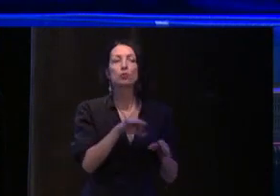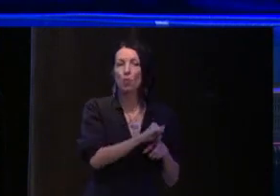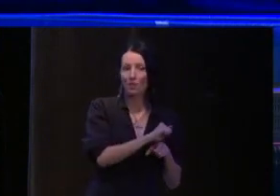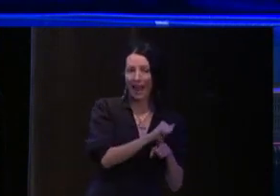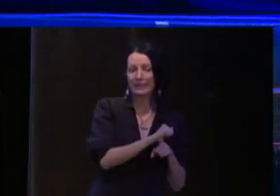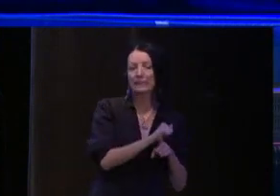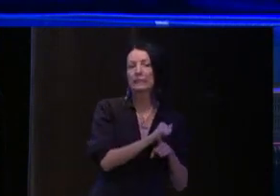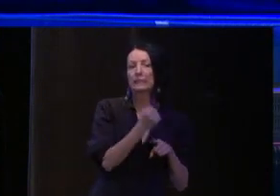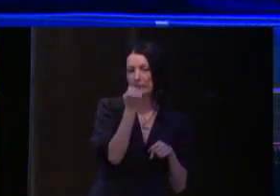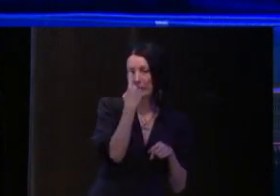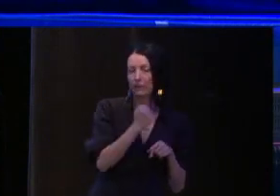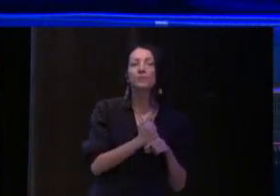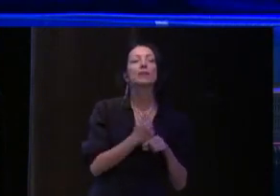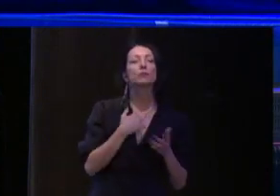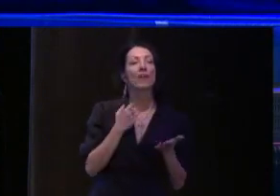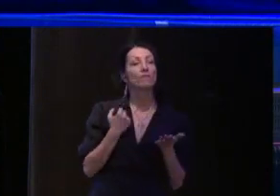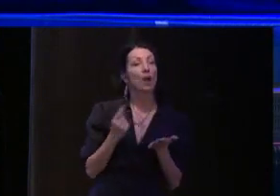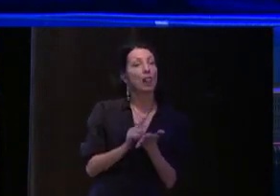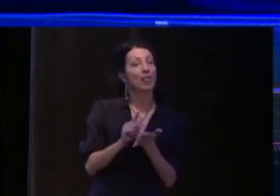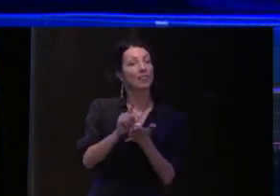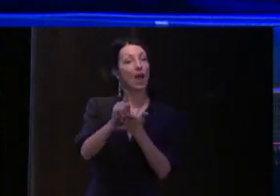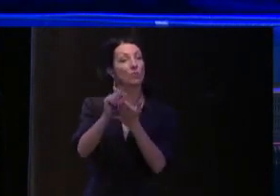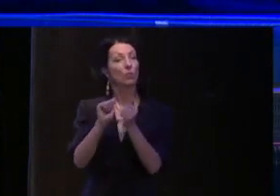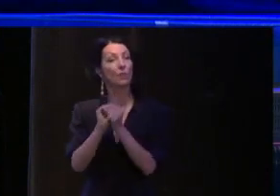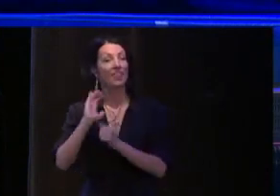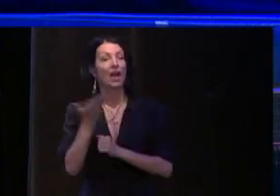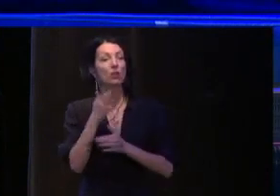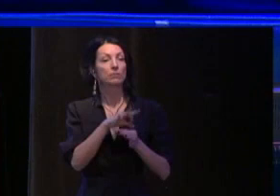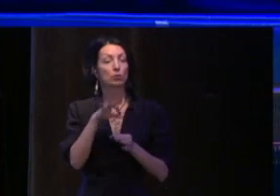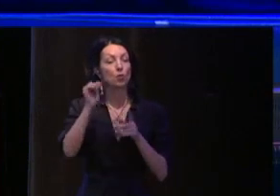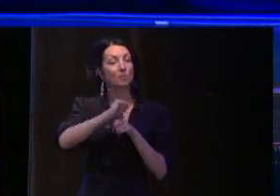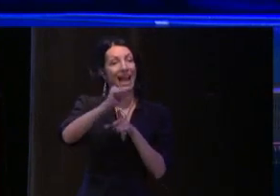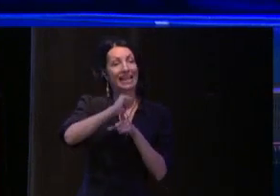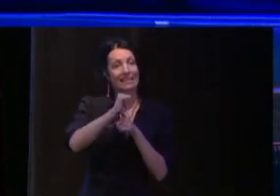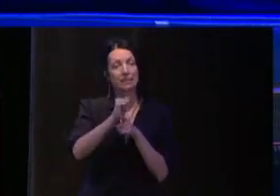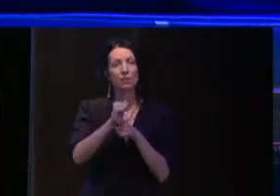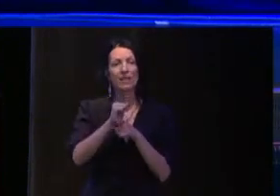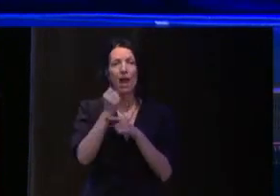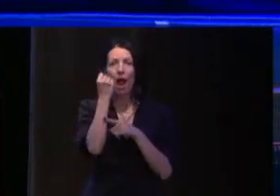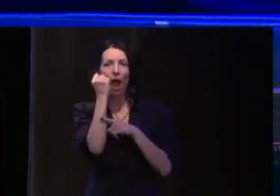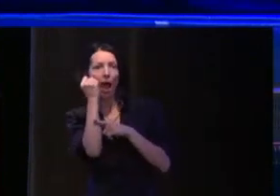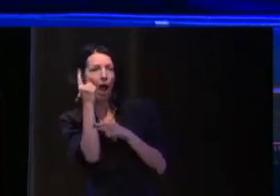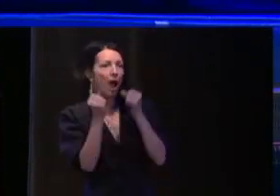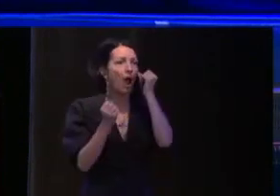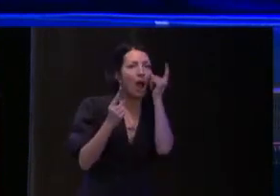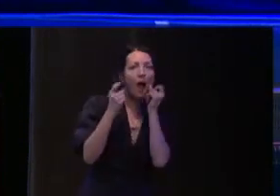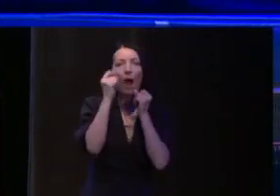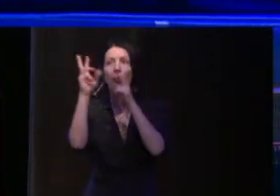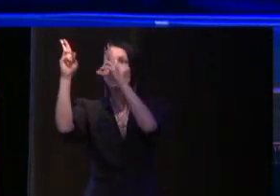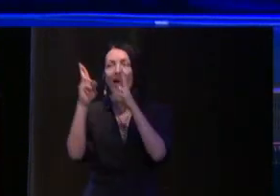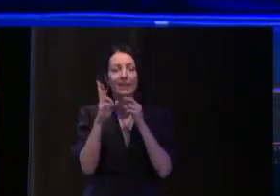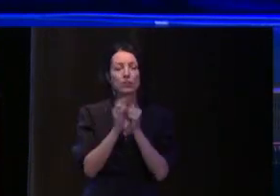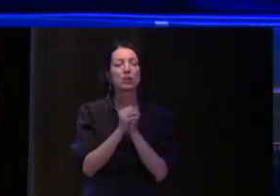we fall in love with our spiritual practice and we have insight and revelation, our